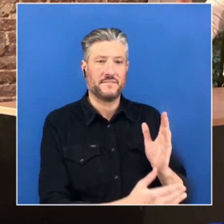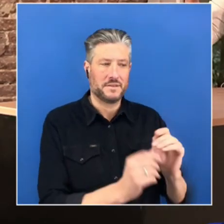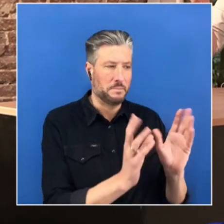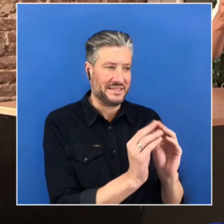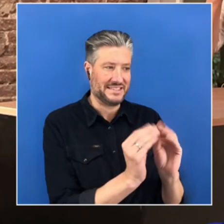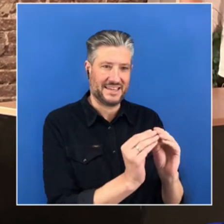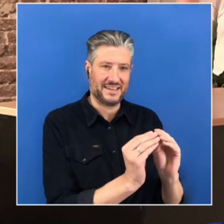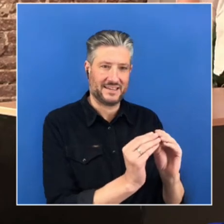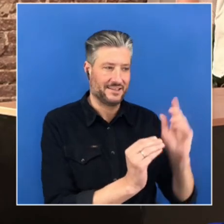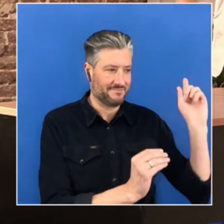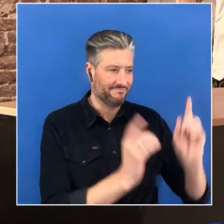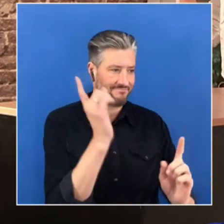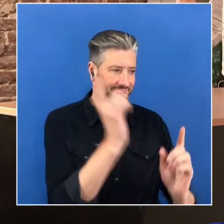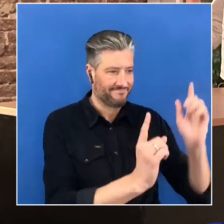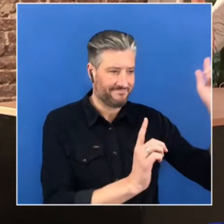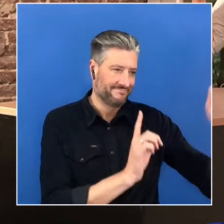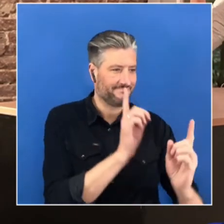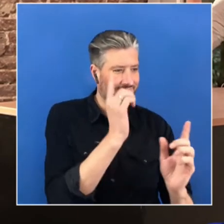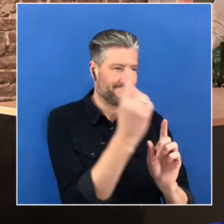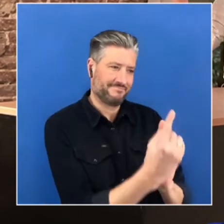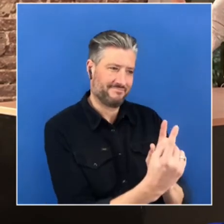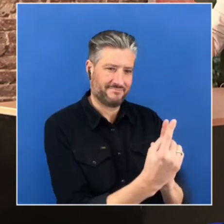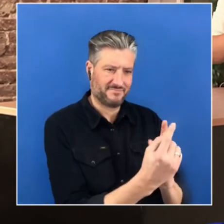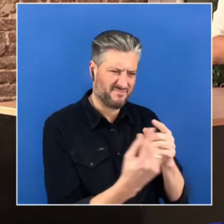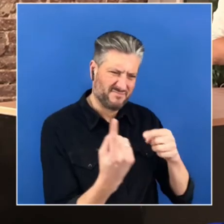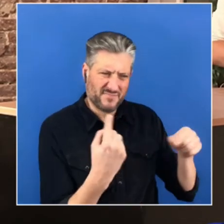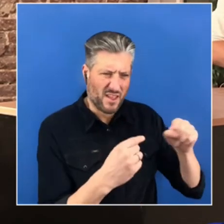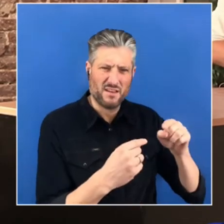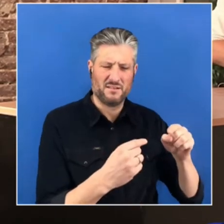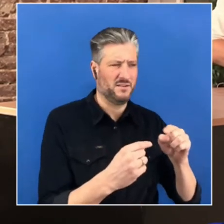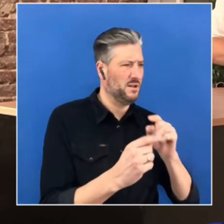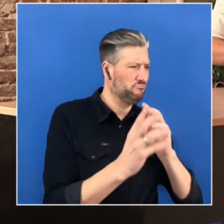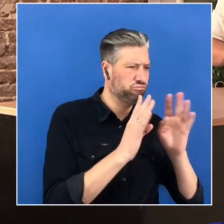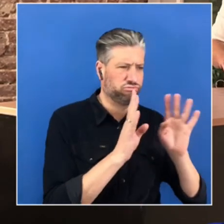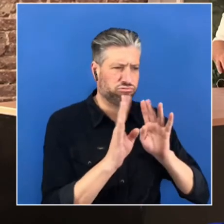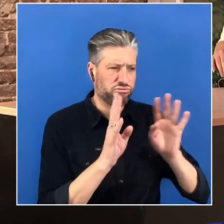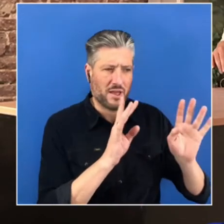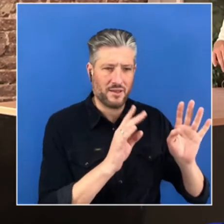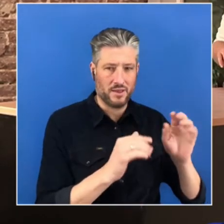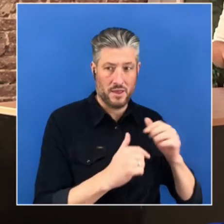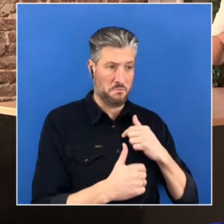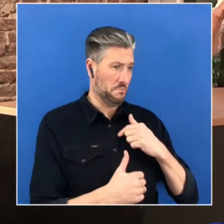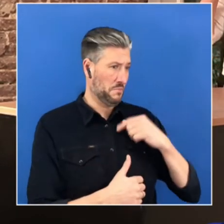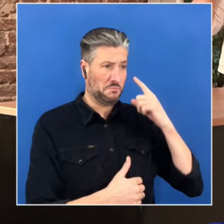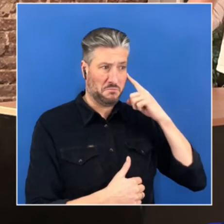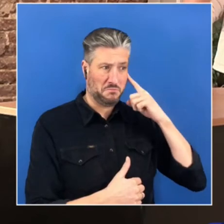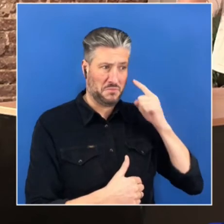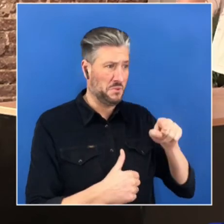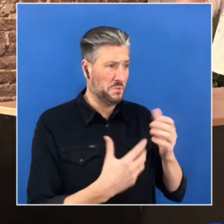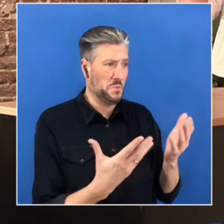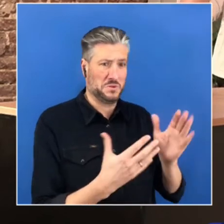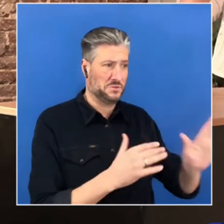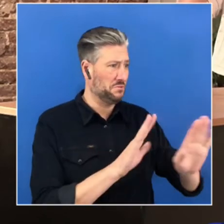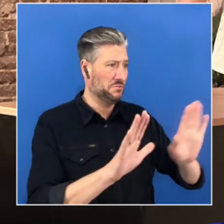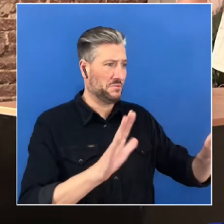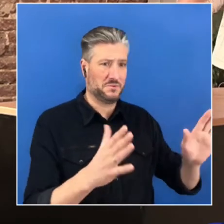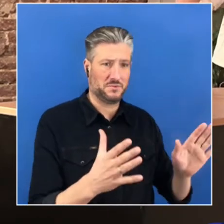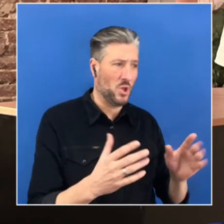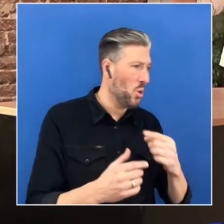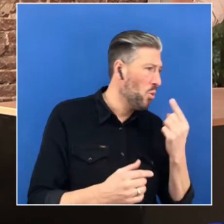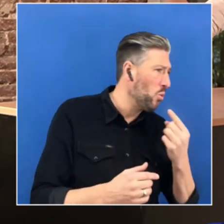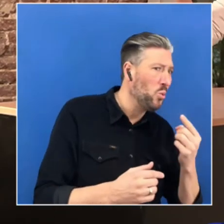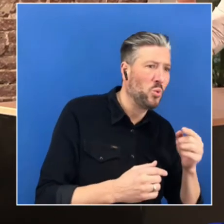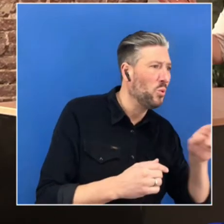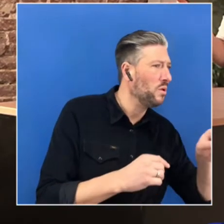that I hear one over the other, I just don't hear any of them, and I might as well not be there. And we've noticed on Teams meetings that gets amplified to the